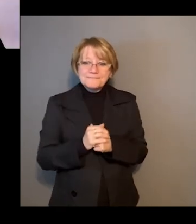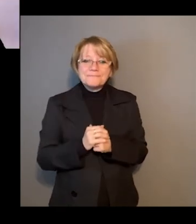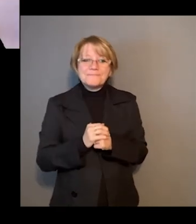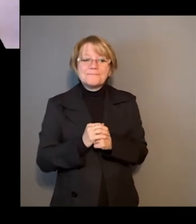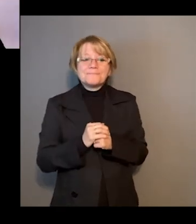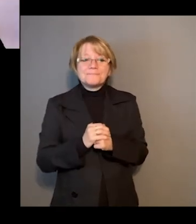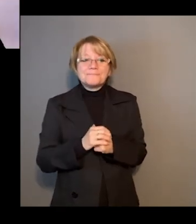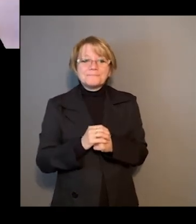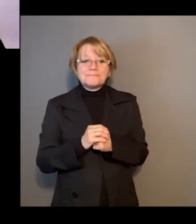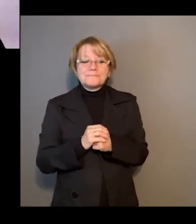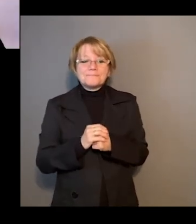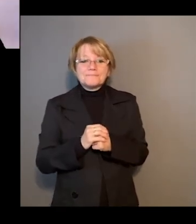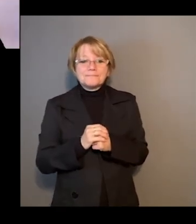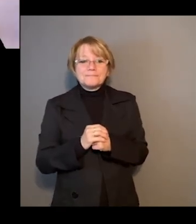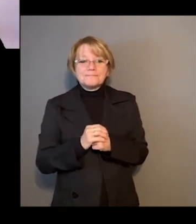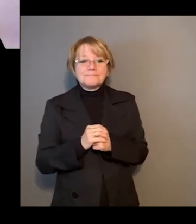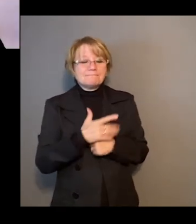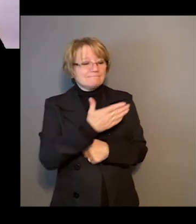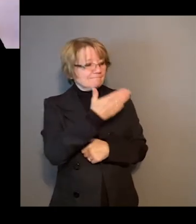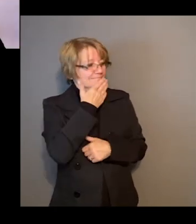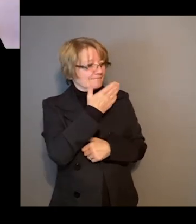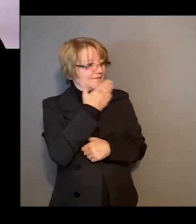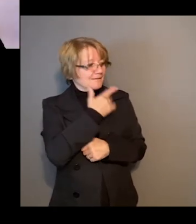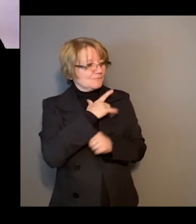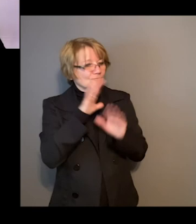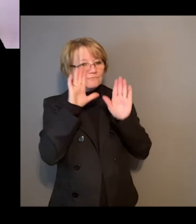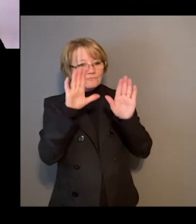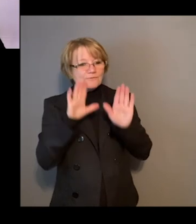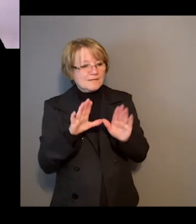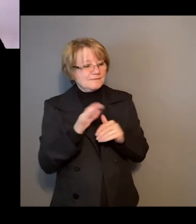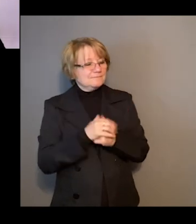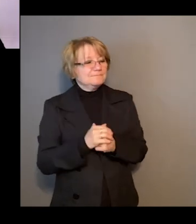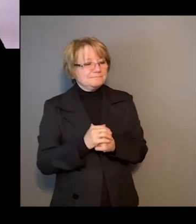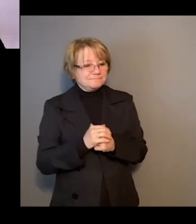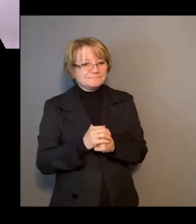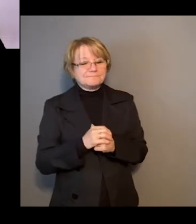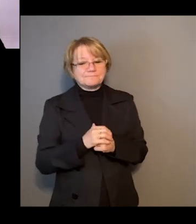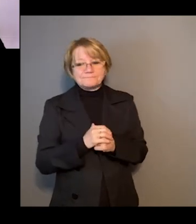Thank you so much. That was great as well. Angen?